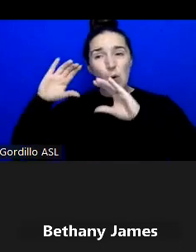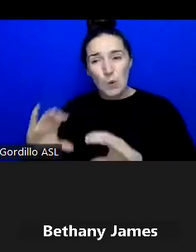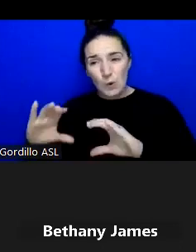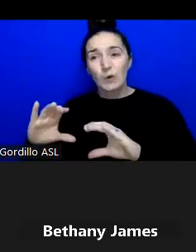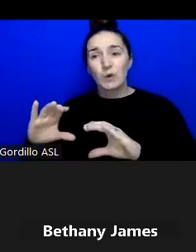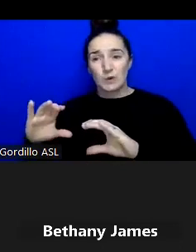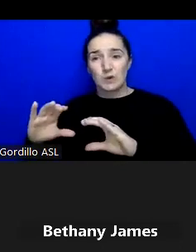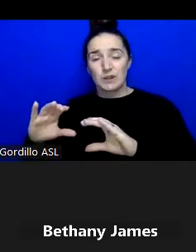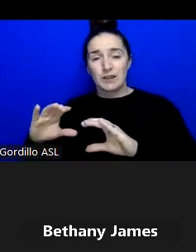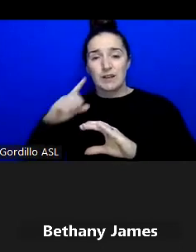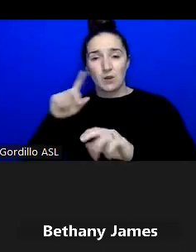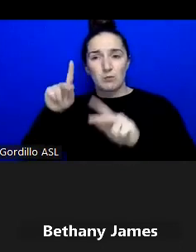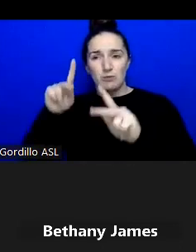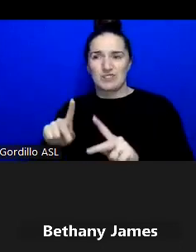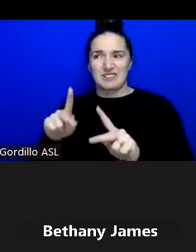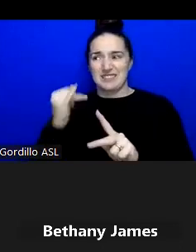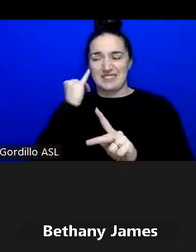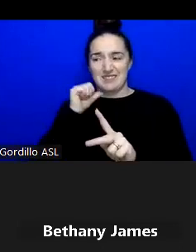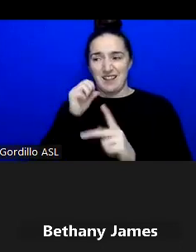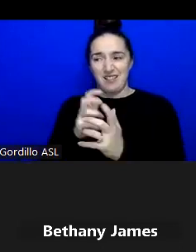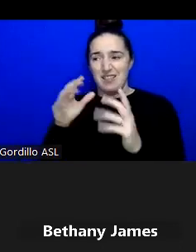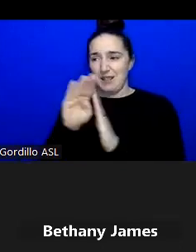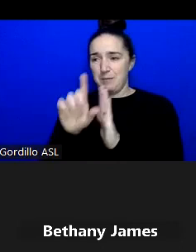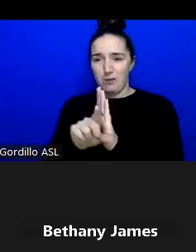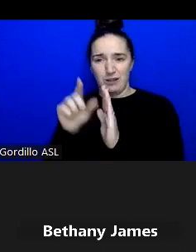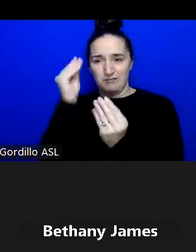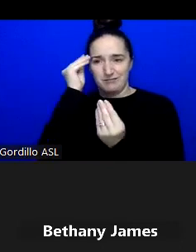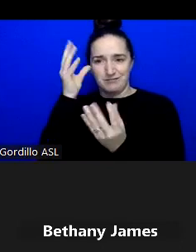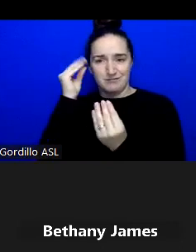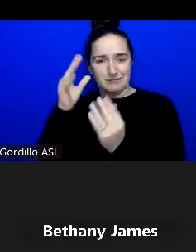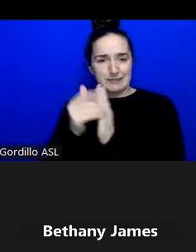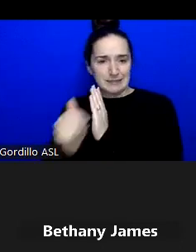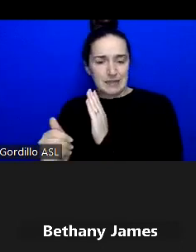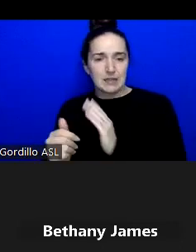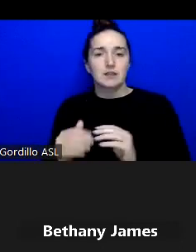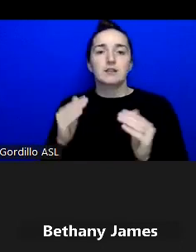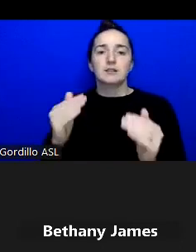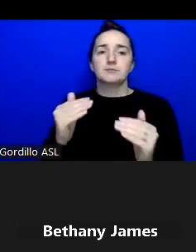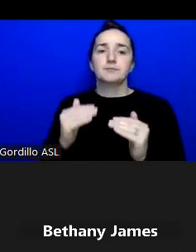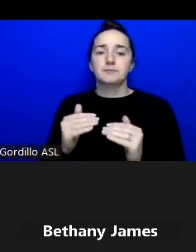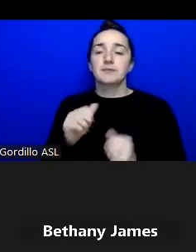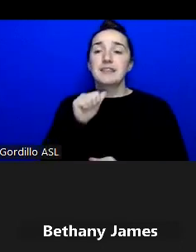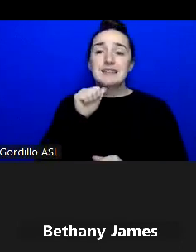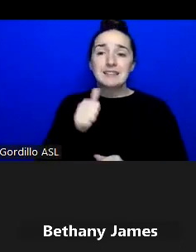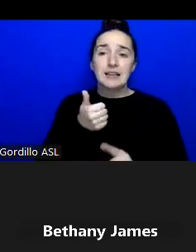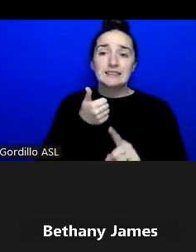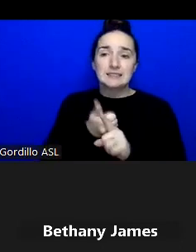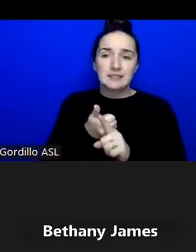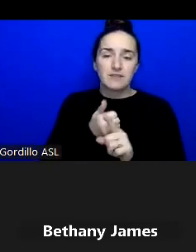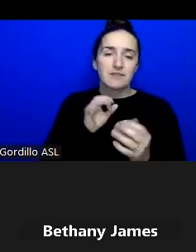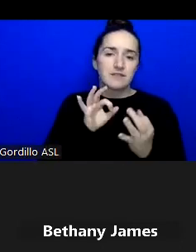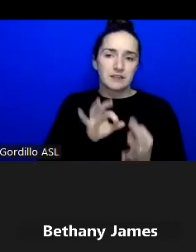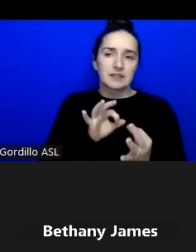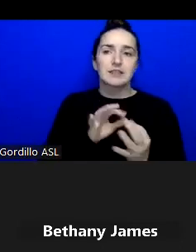And the non-self-fitting, we're looking at there being some pre-selected profiles. So typically, again, in that mild to moderate range, there's going to